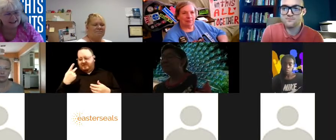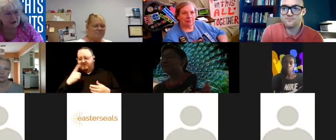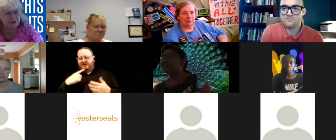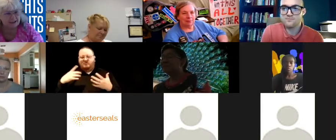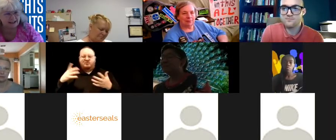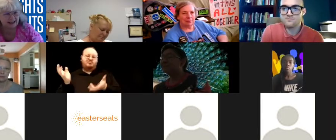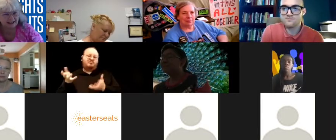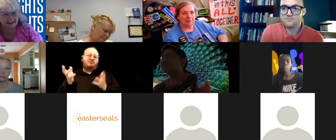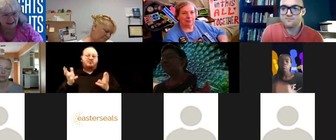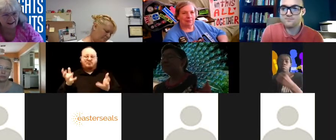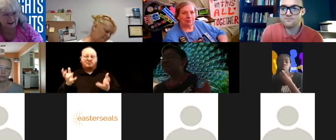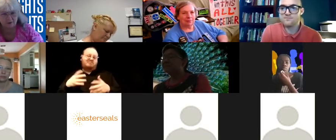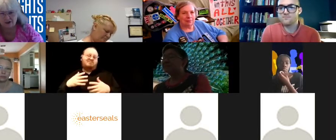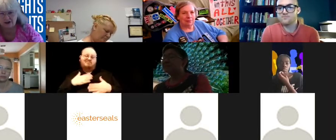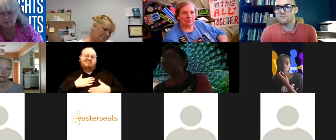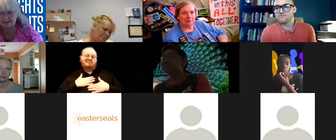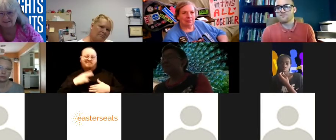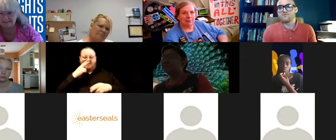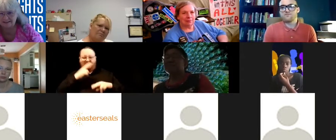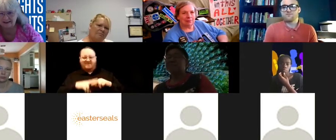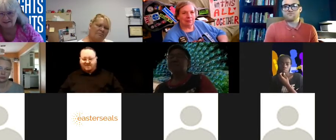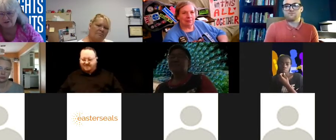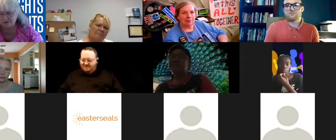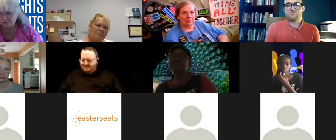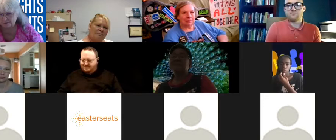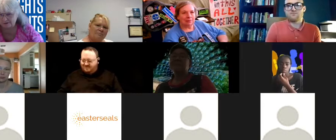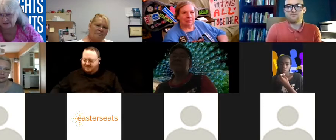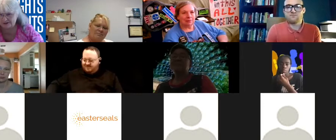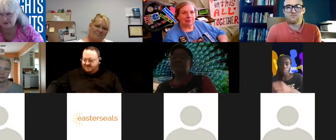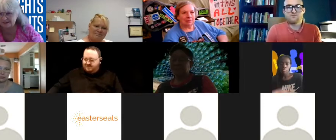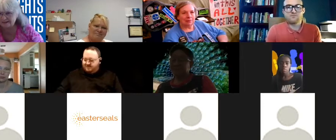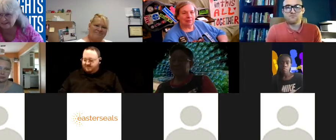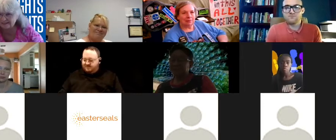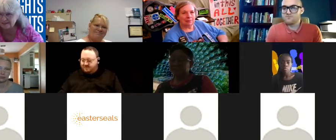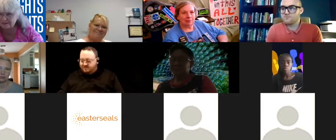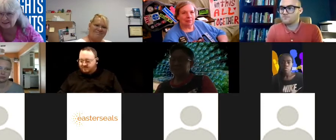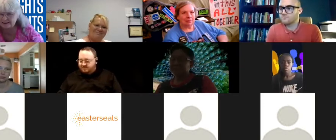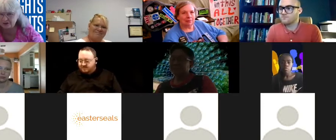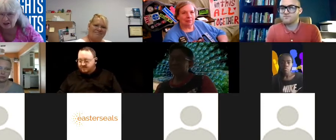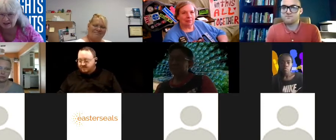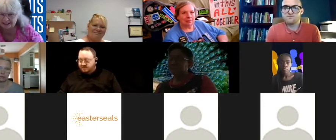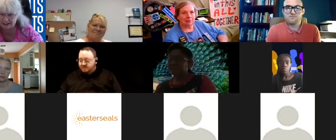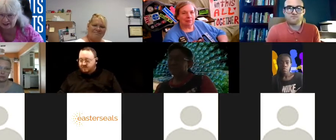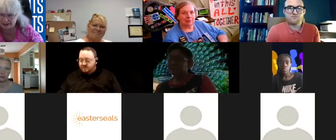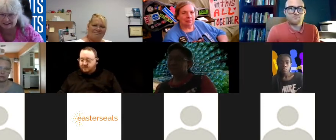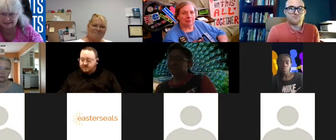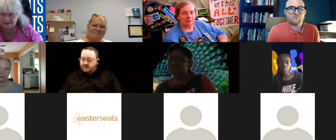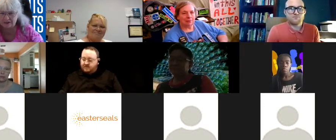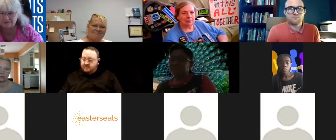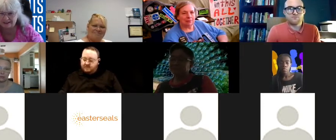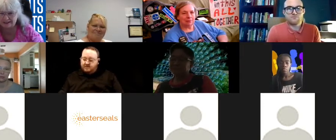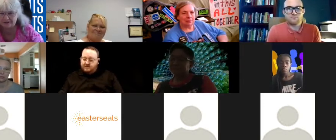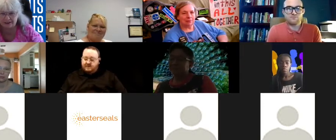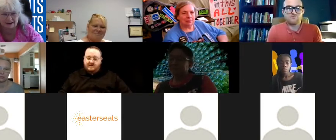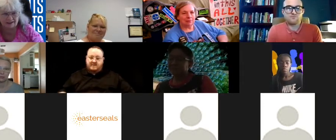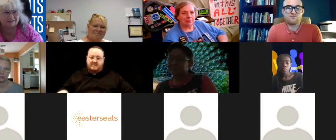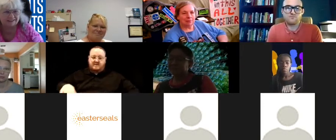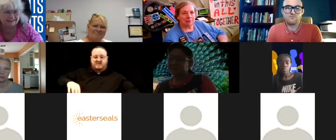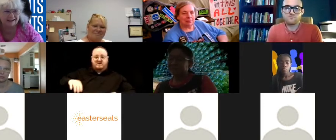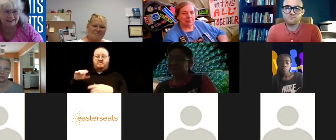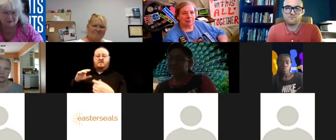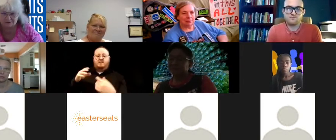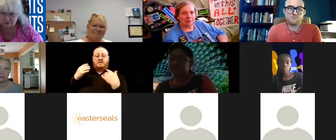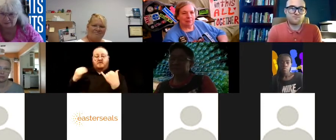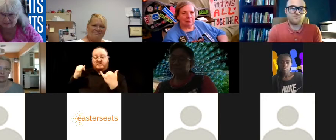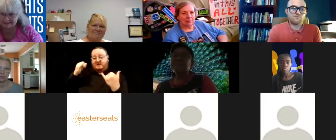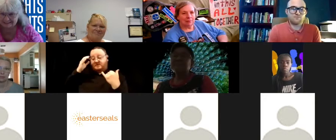Okay, so today our workshop is a Zoom refresher course because you all are here, so you evidently knew enough to